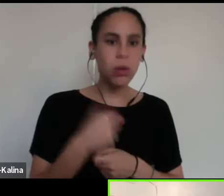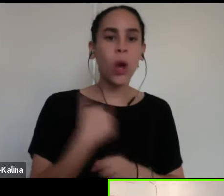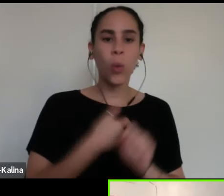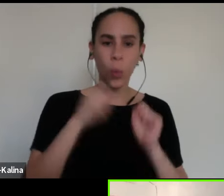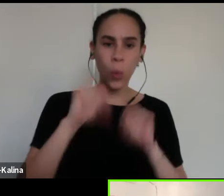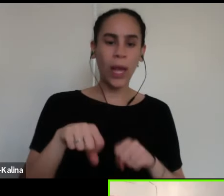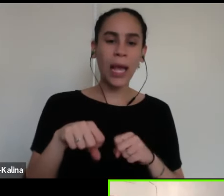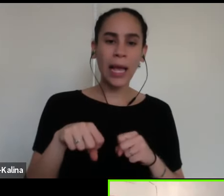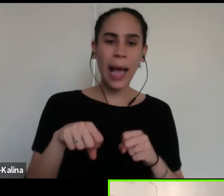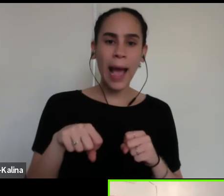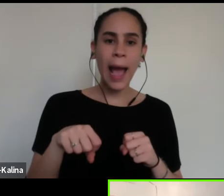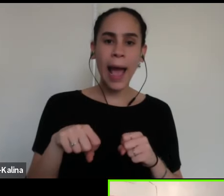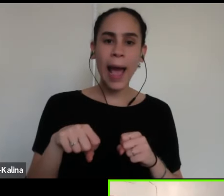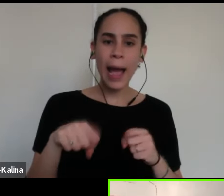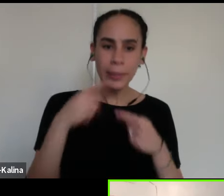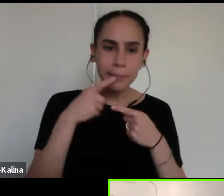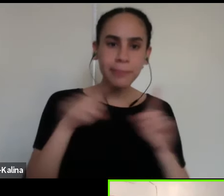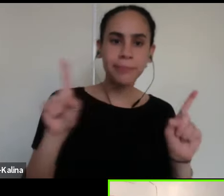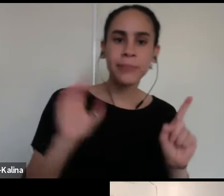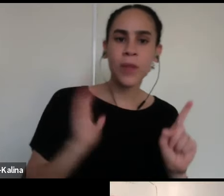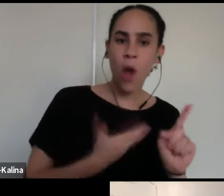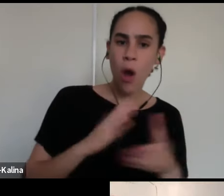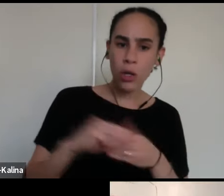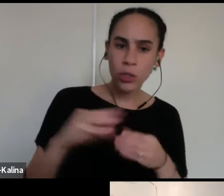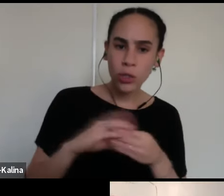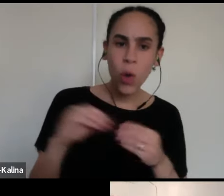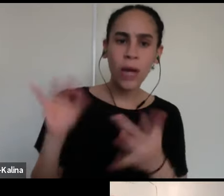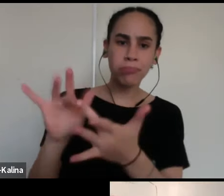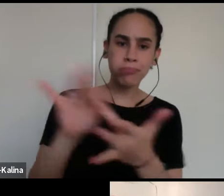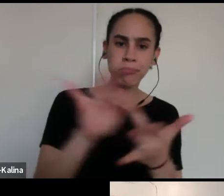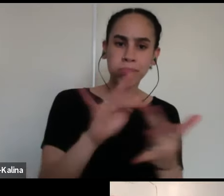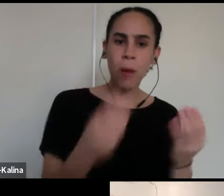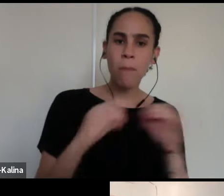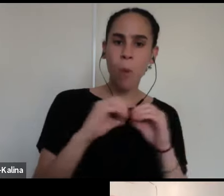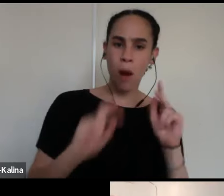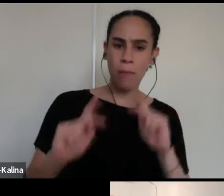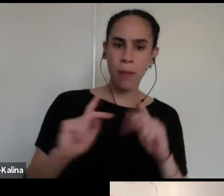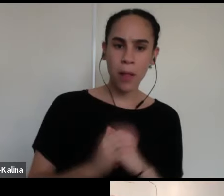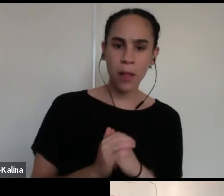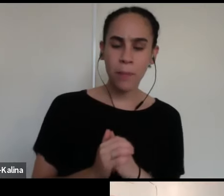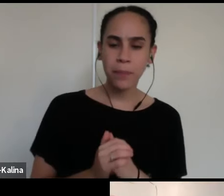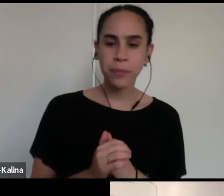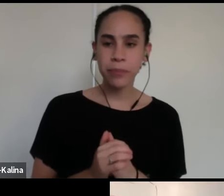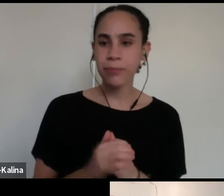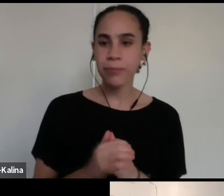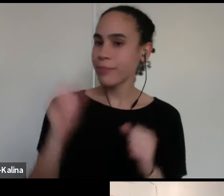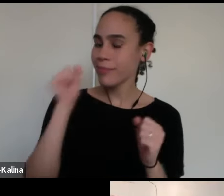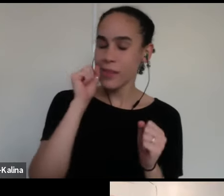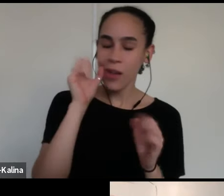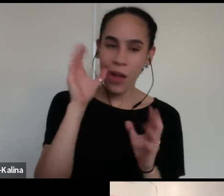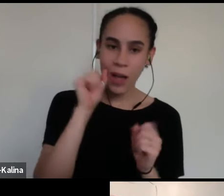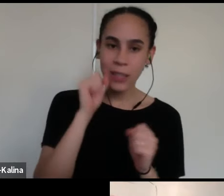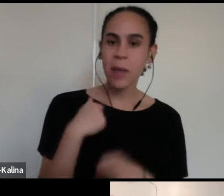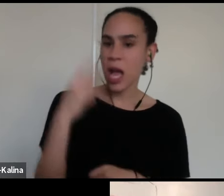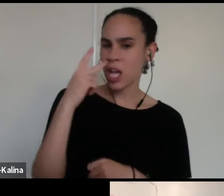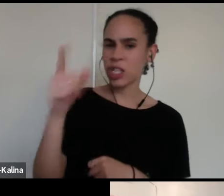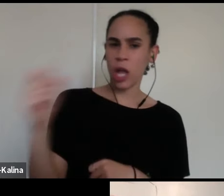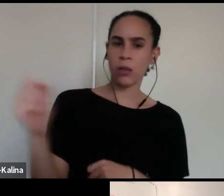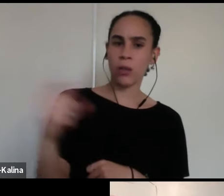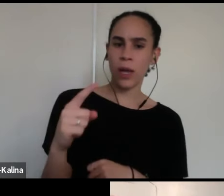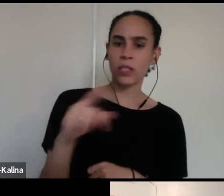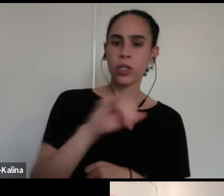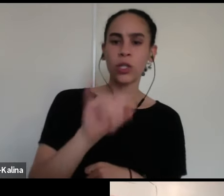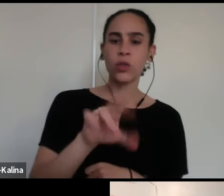story and to reach more people. Awesome. And I'm just seeing a question from the audience from